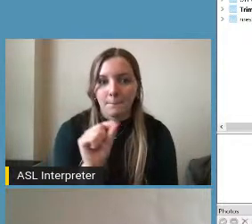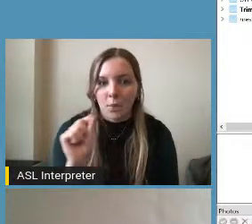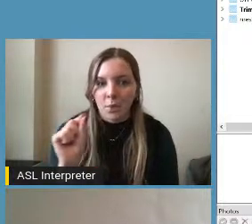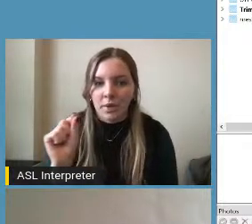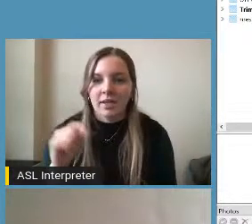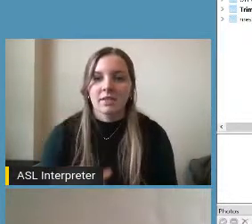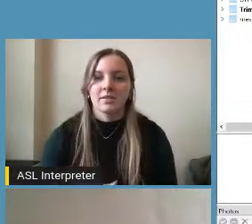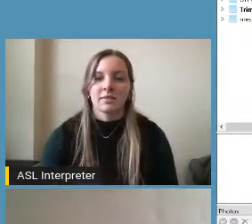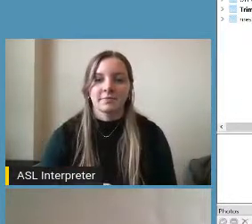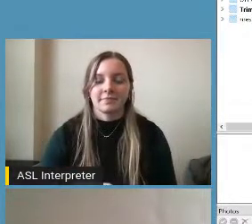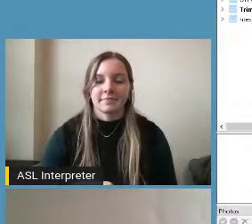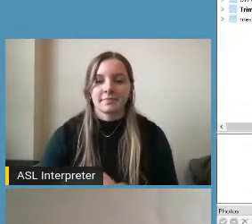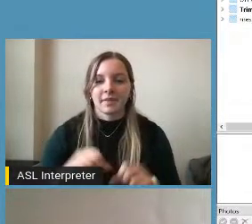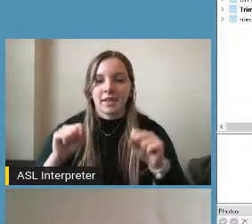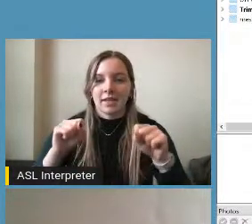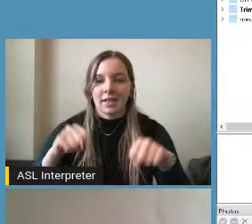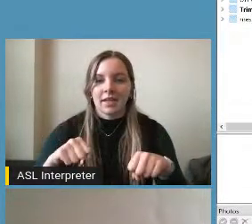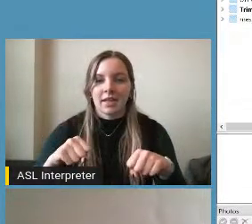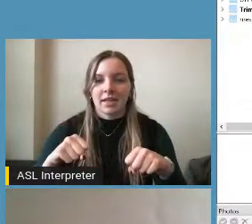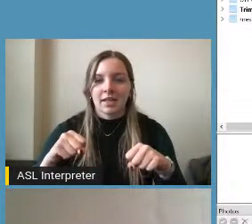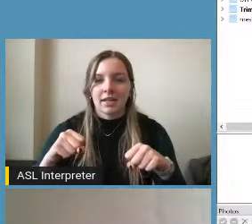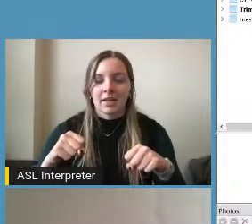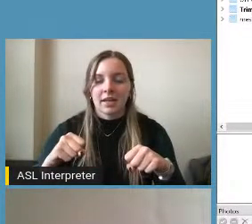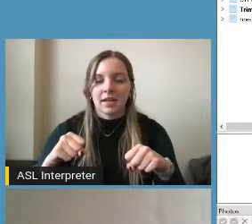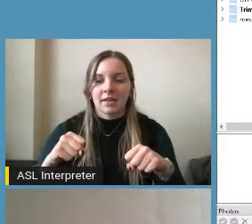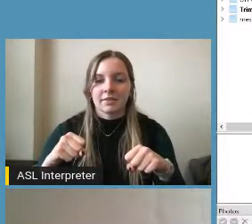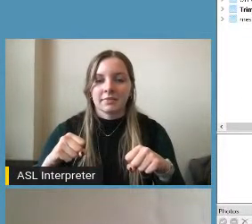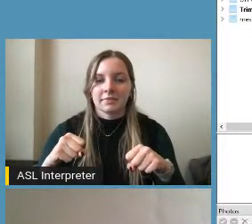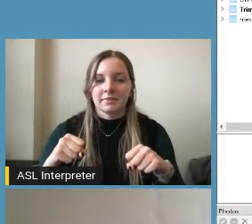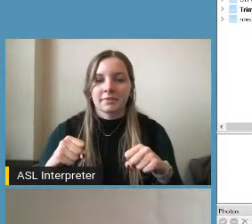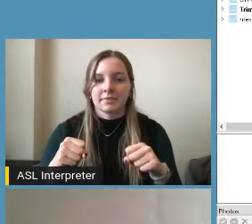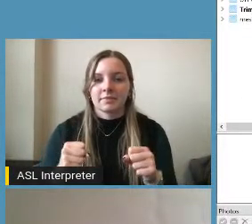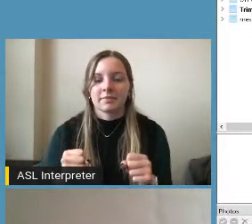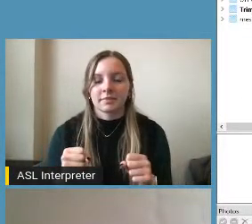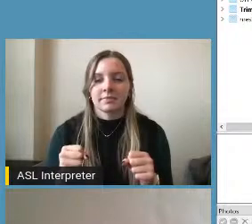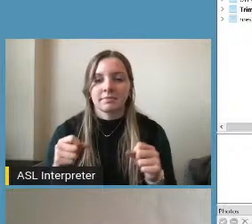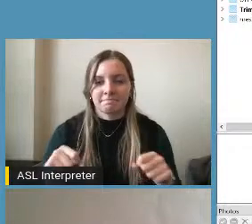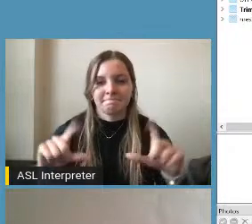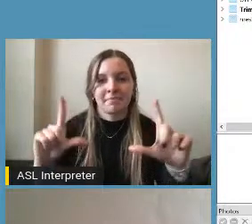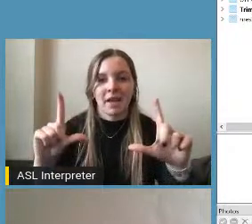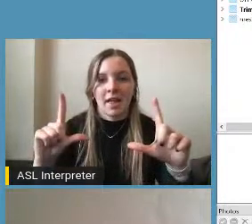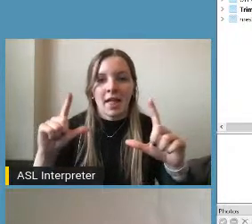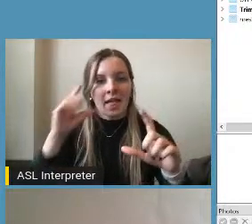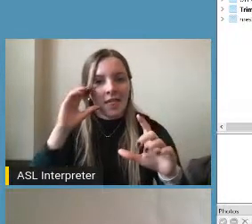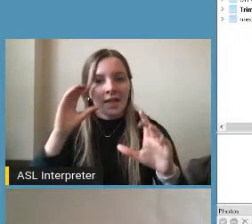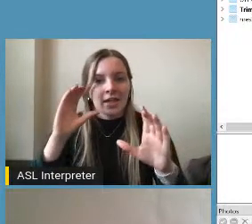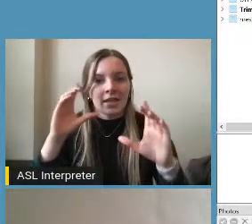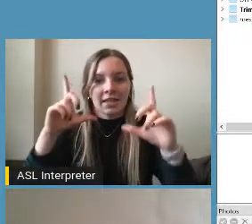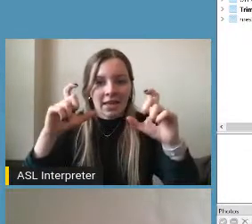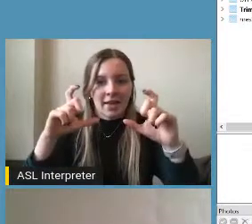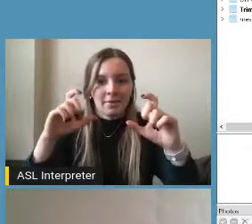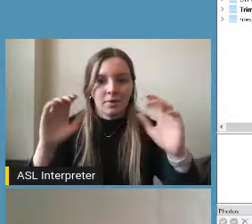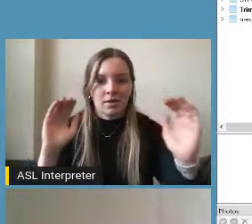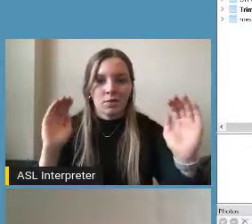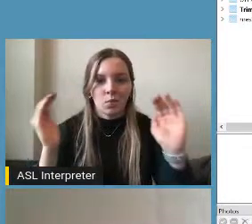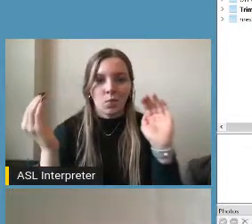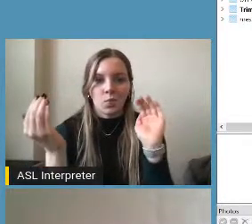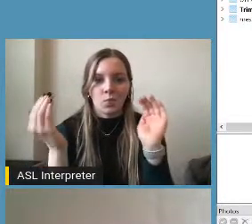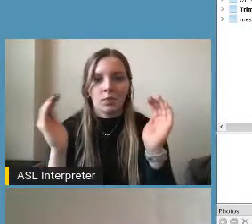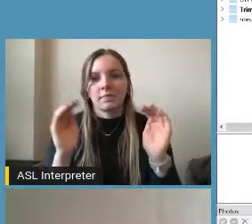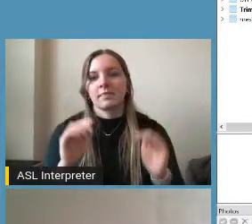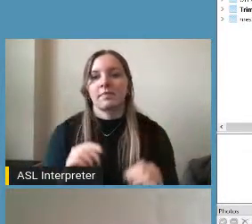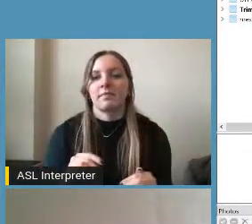can turn on the cameras. So what I'm seeing now is every blue rectangle here is showing the position of a